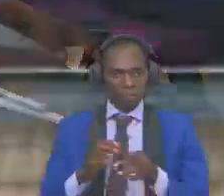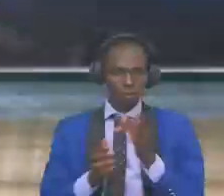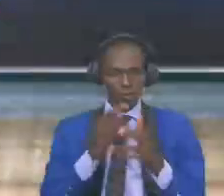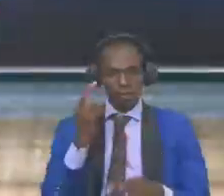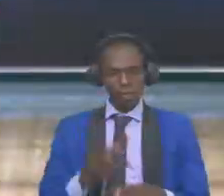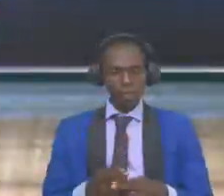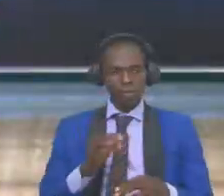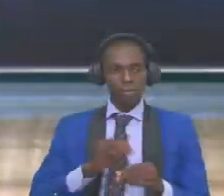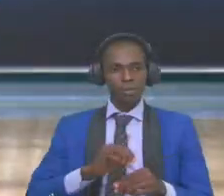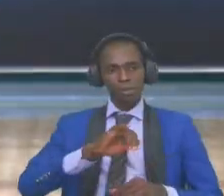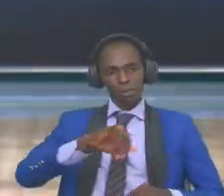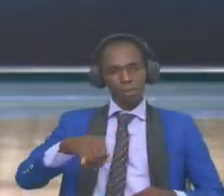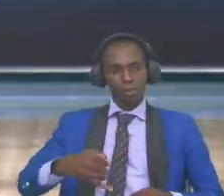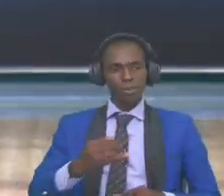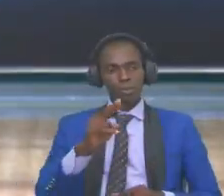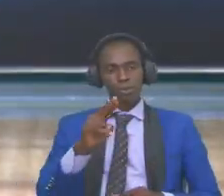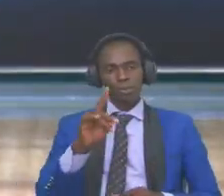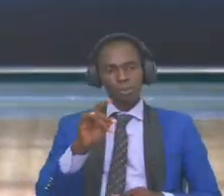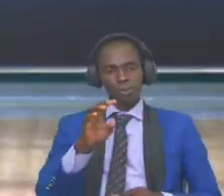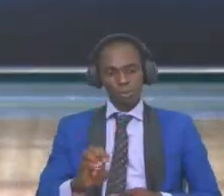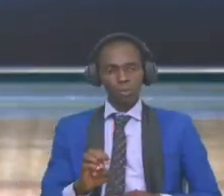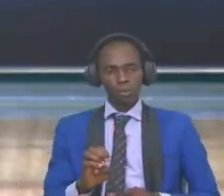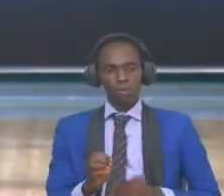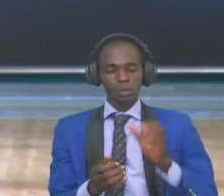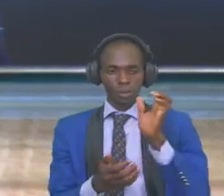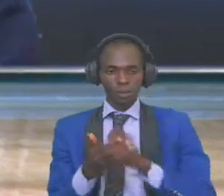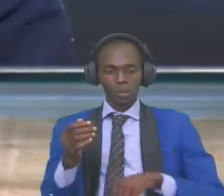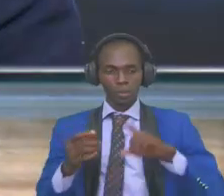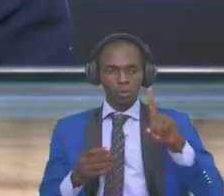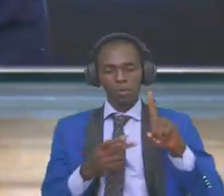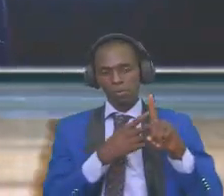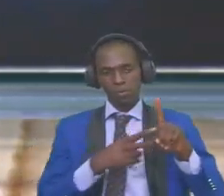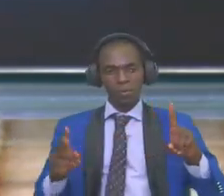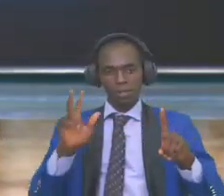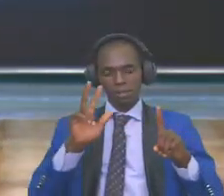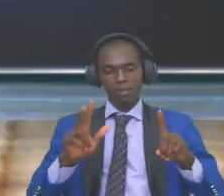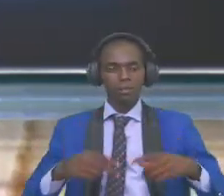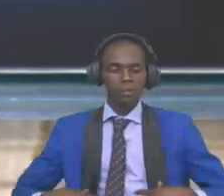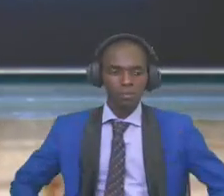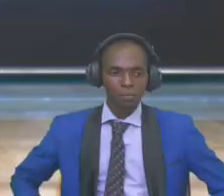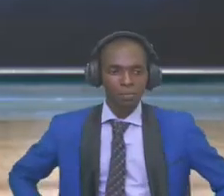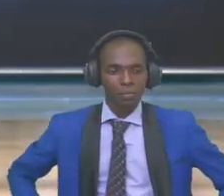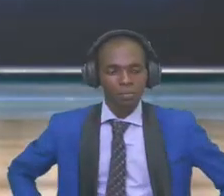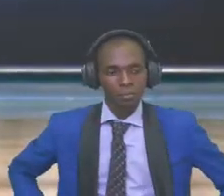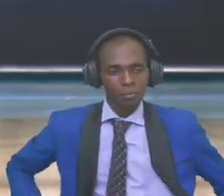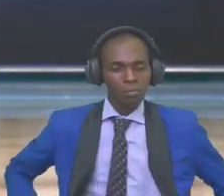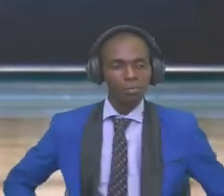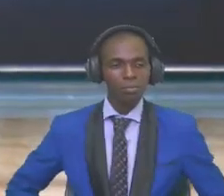Jude chapter 1 verse 3. Jude chapter 1 verse 3.